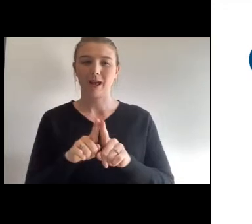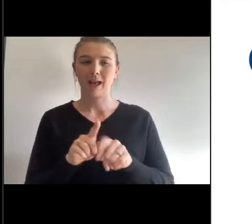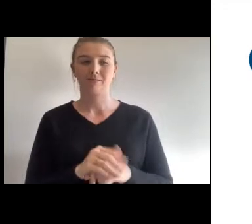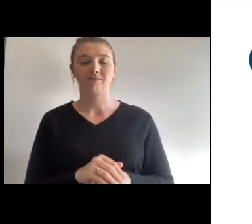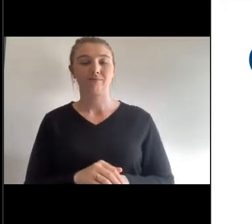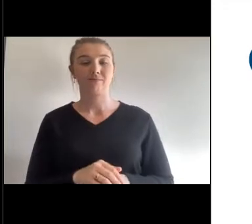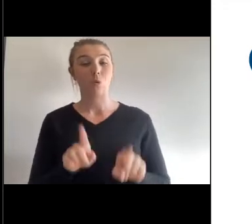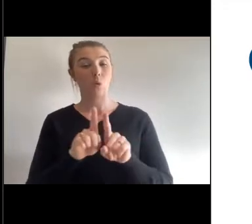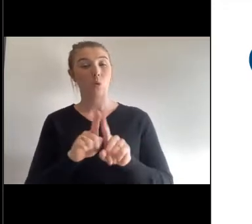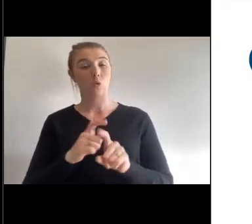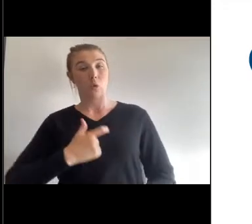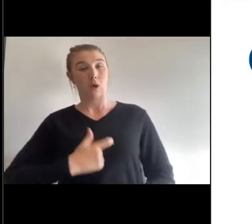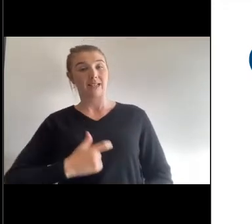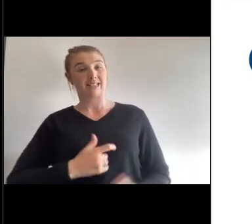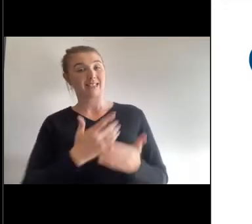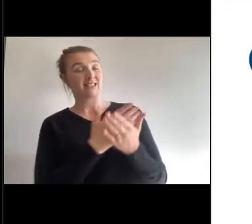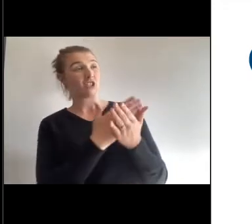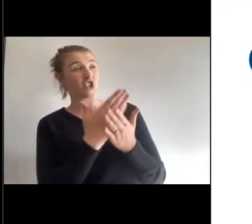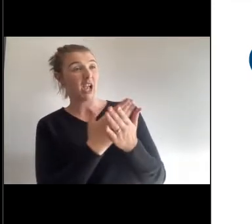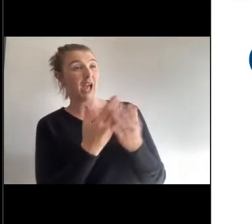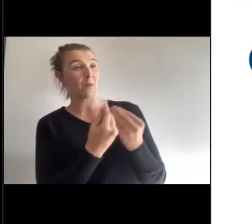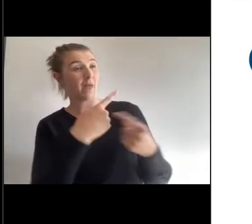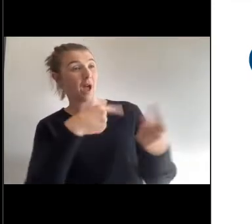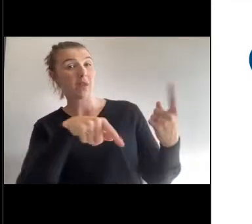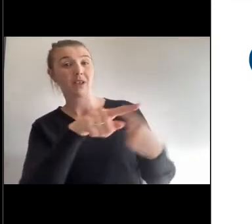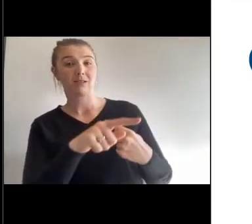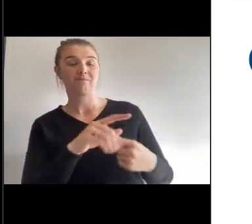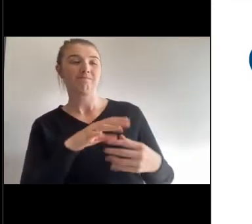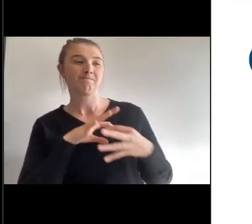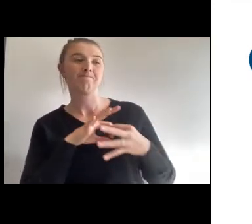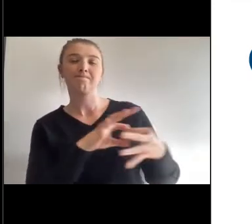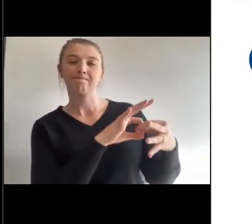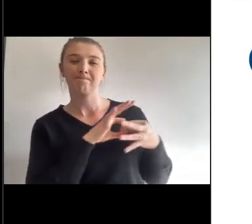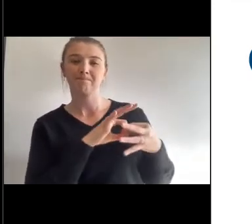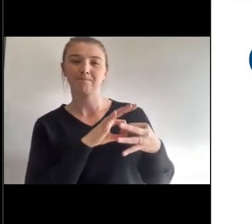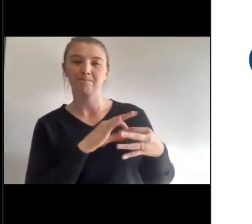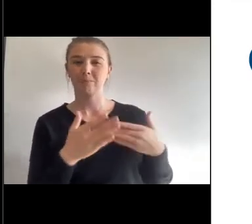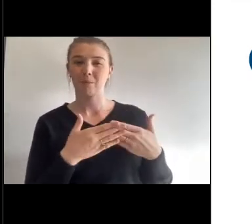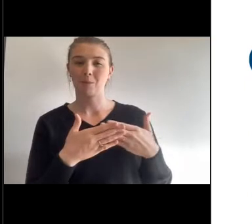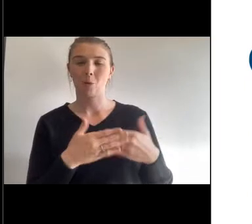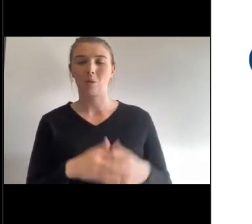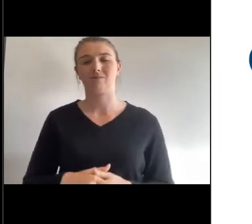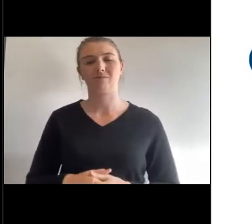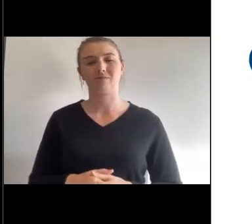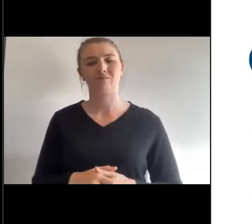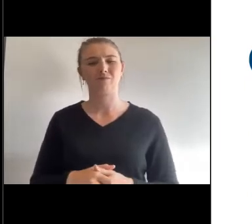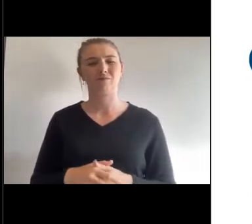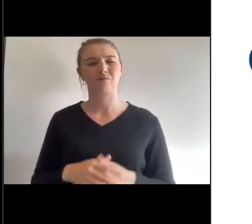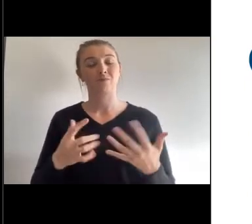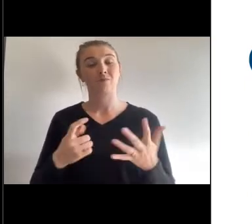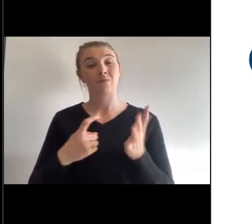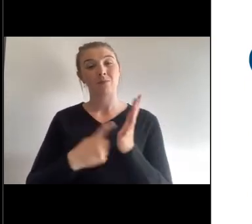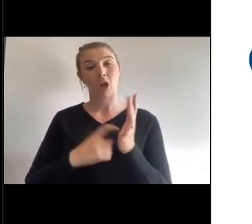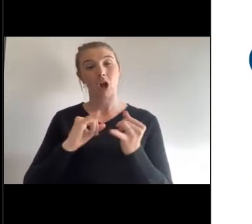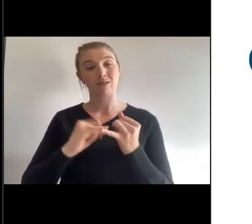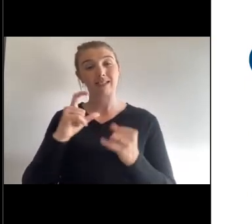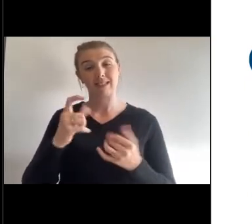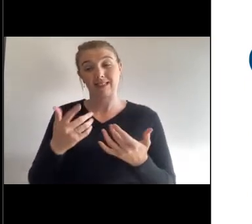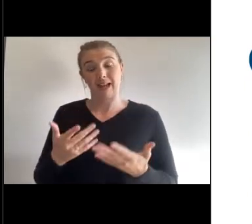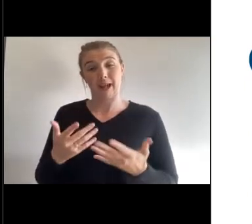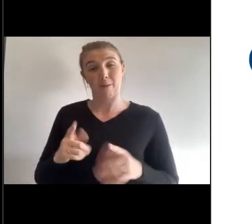other people. But what do we do about building connection? One of the things that the RSC is working on at the moment is